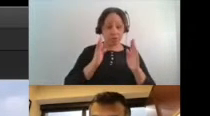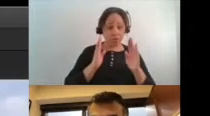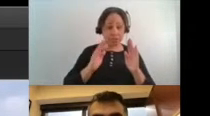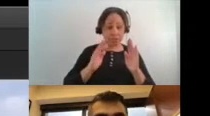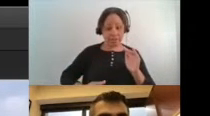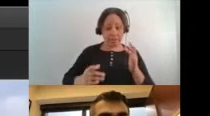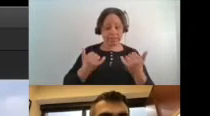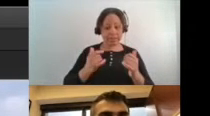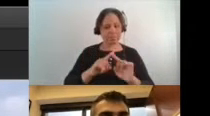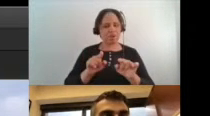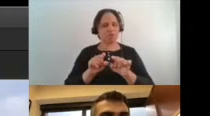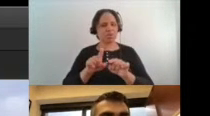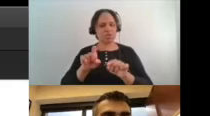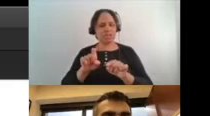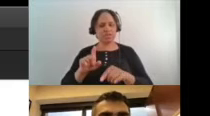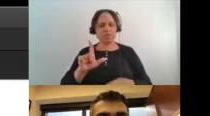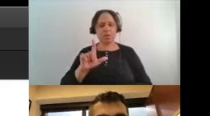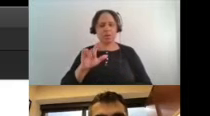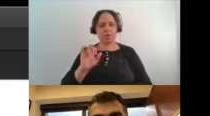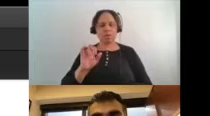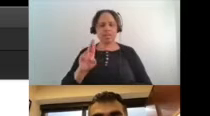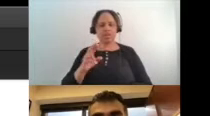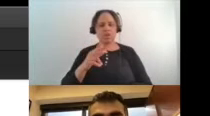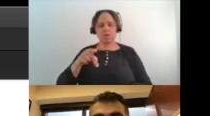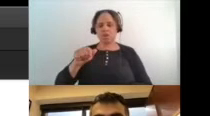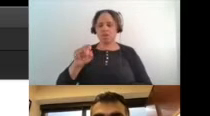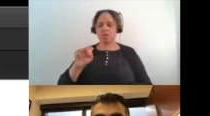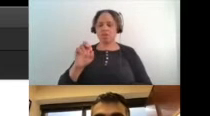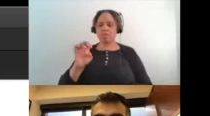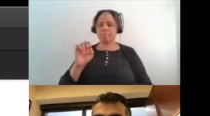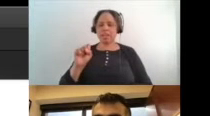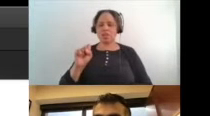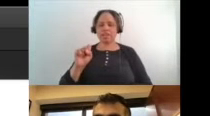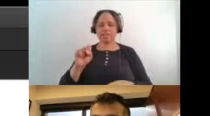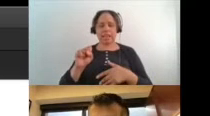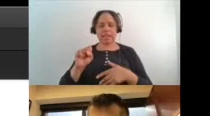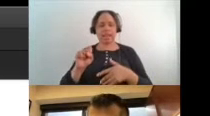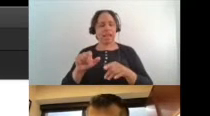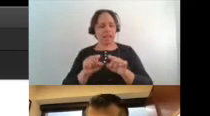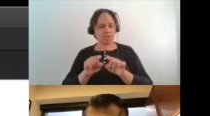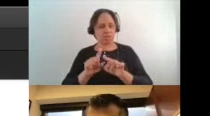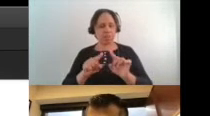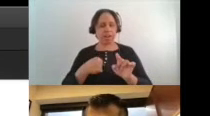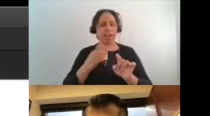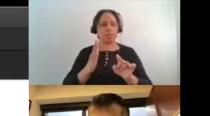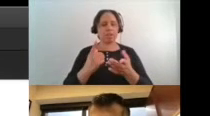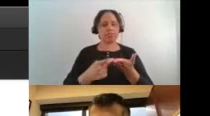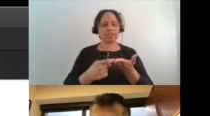pancreas transplant, but I'll start with just some basic transplant facts, review the indications for each organ type,